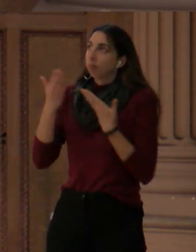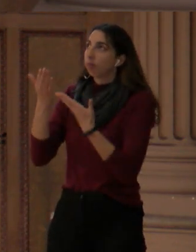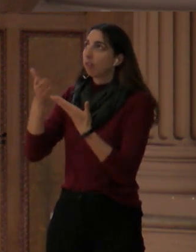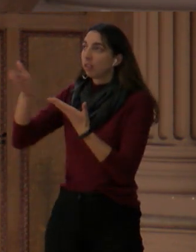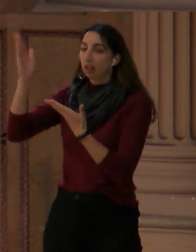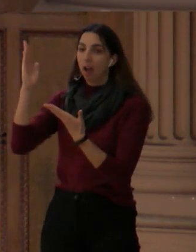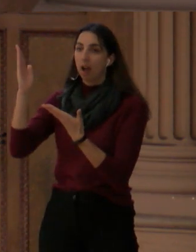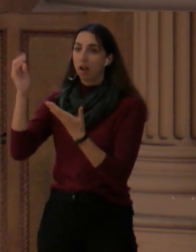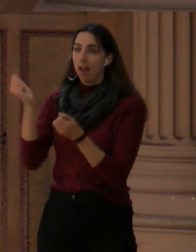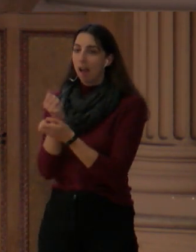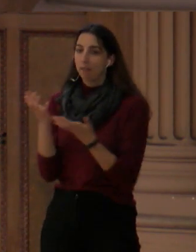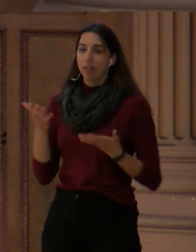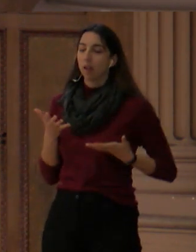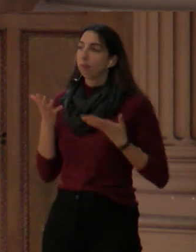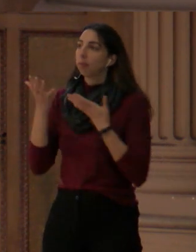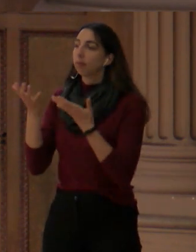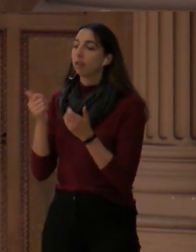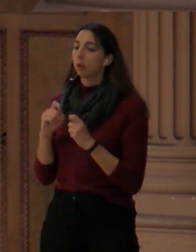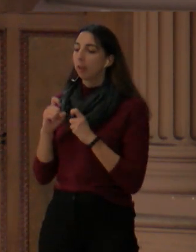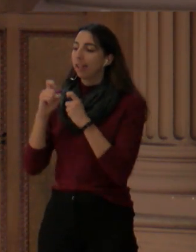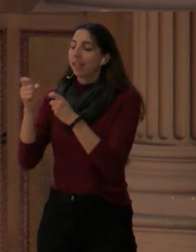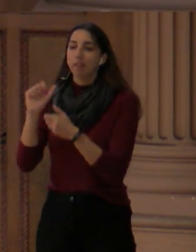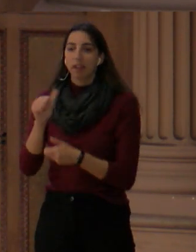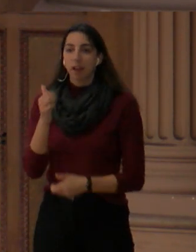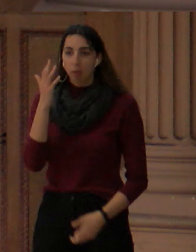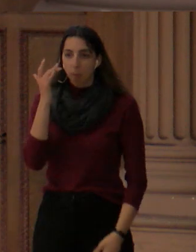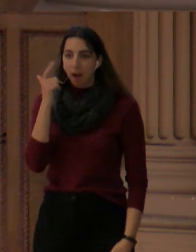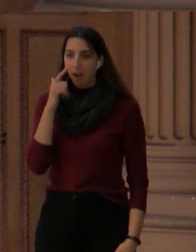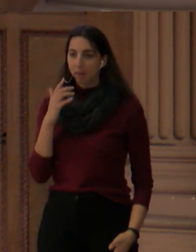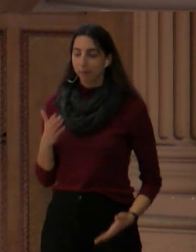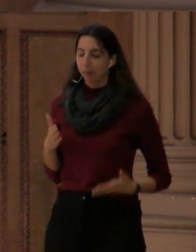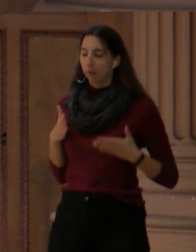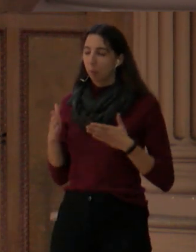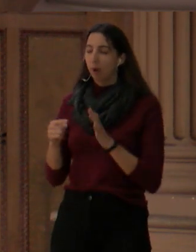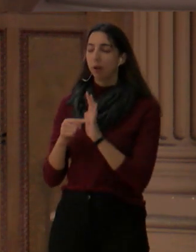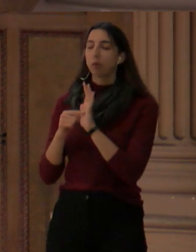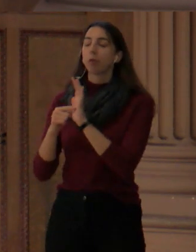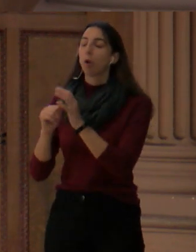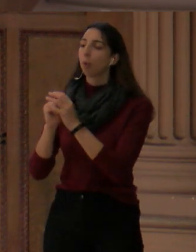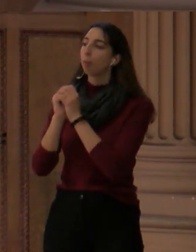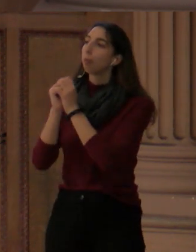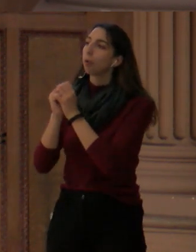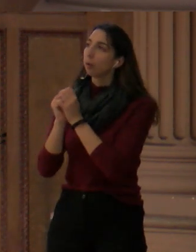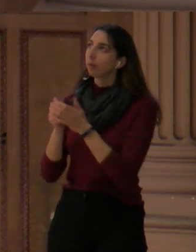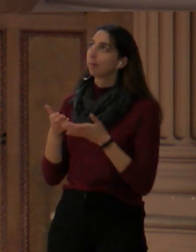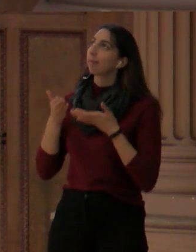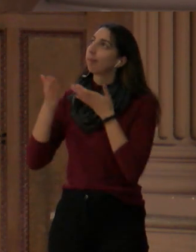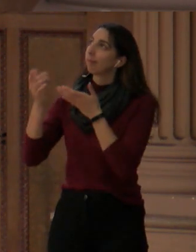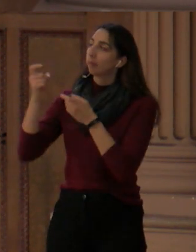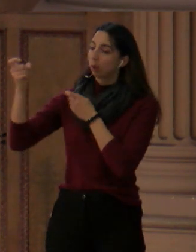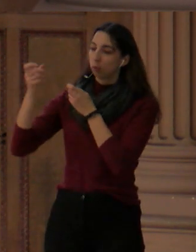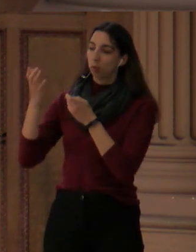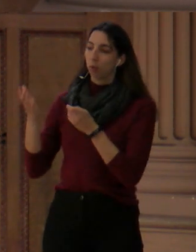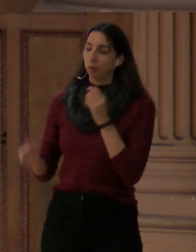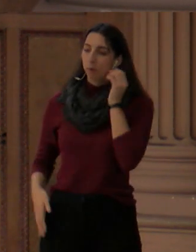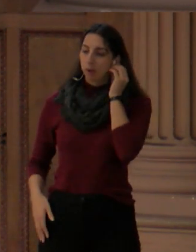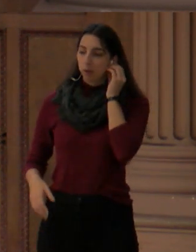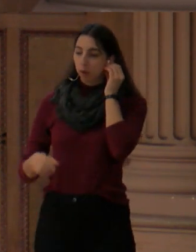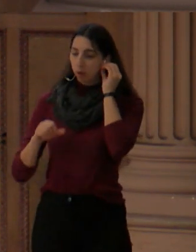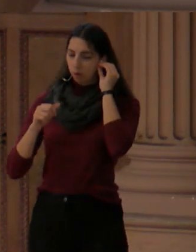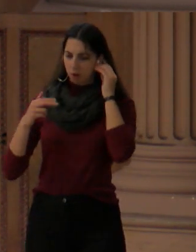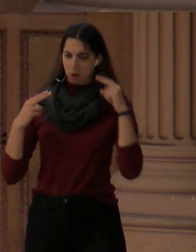is yours. And so they gave the tenth as a way of worshiping and saying that. And so a king who comes in and demands a tithe is claiming that everything's his.